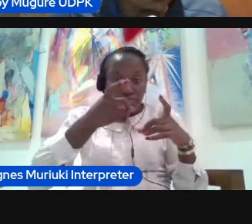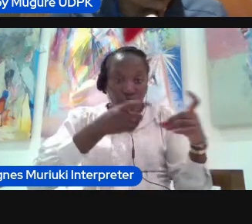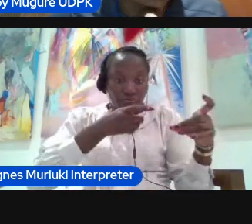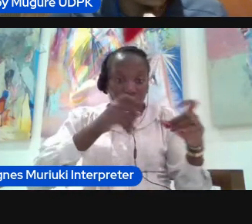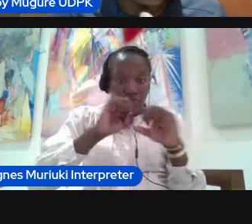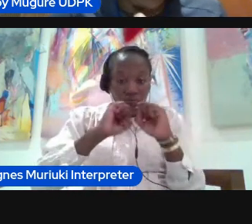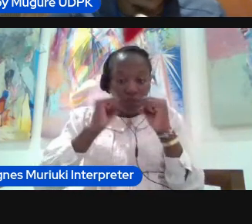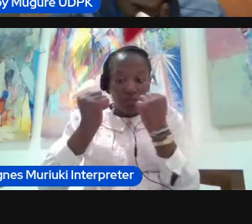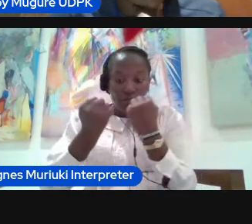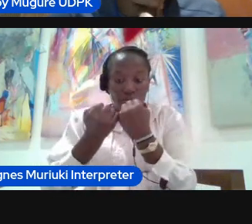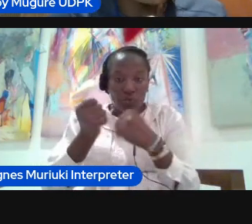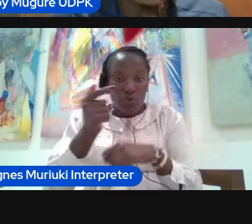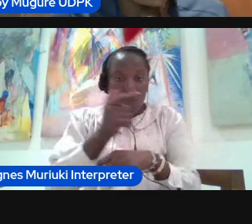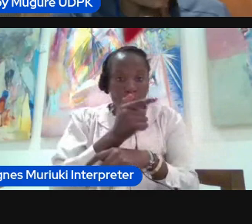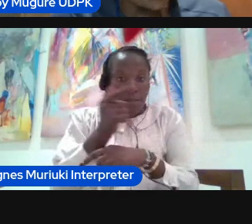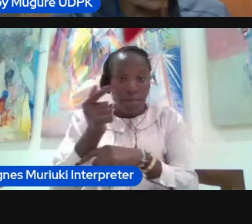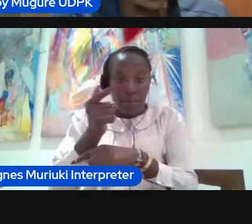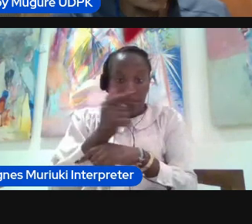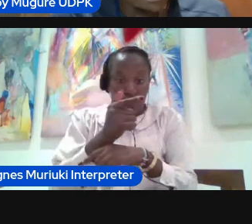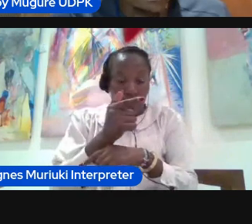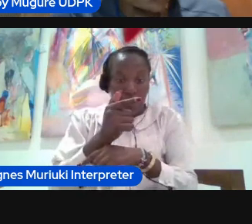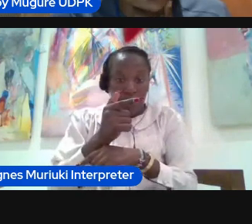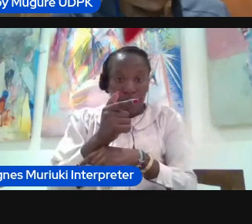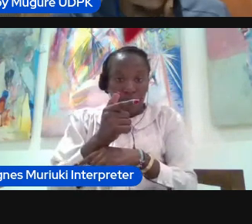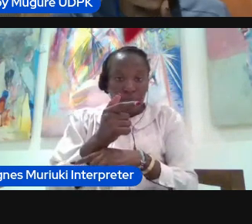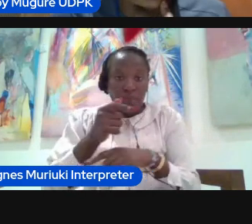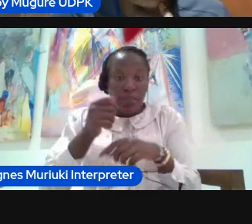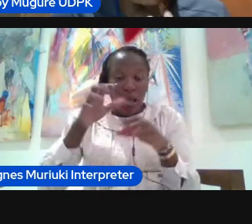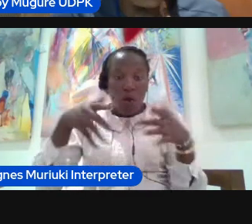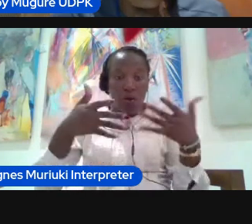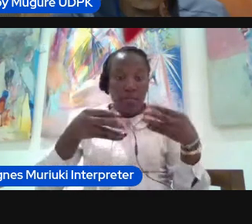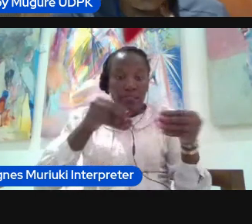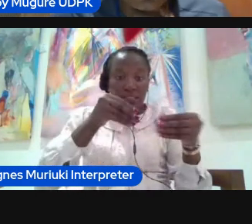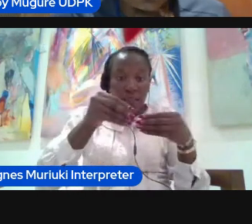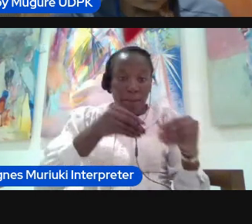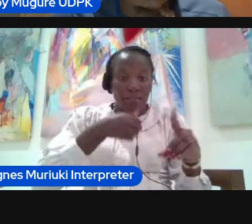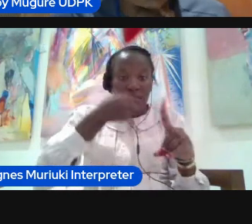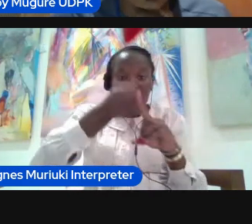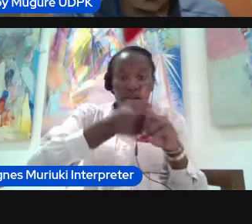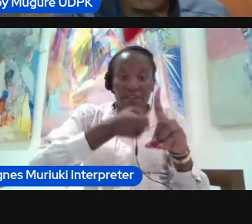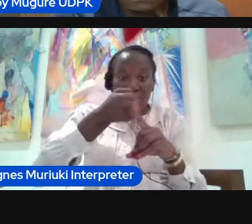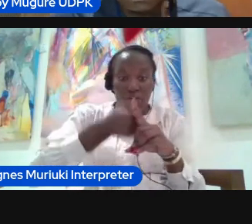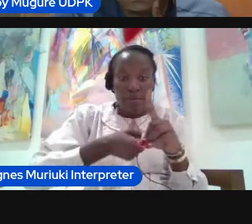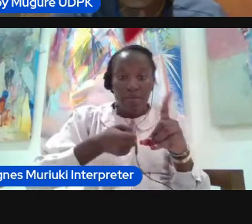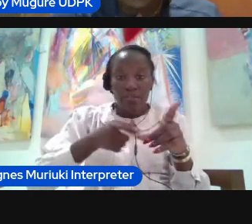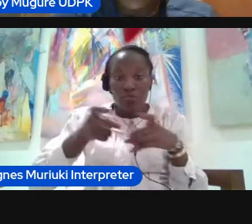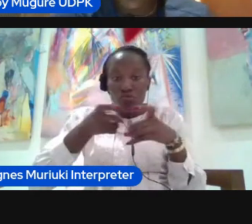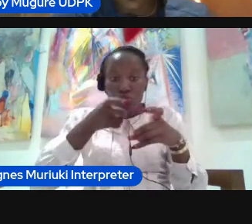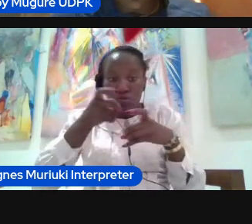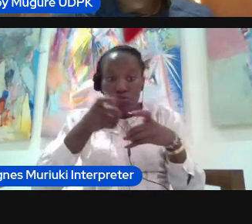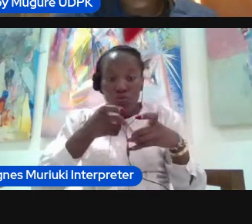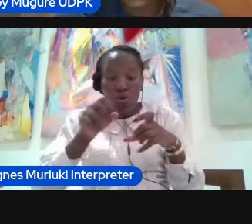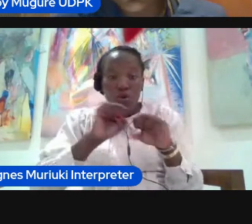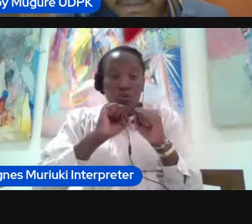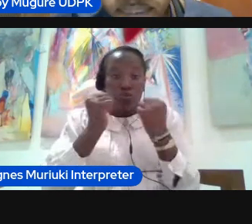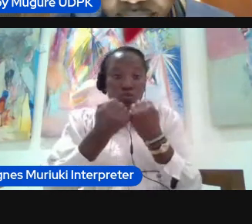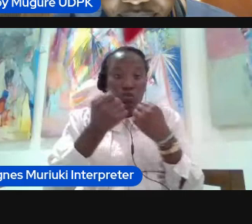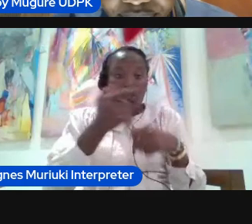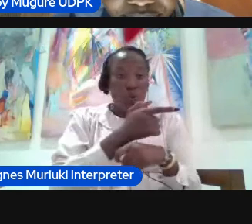messages? How can disability advocates leverage social media trends to amplify their messages? Alan